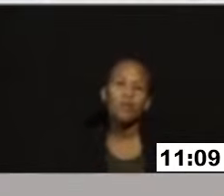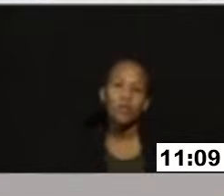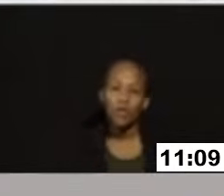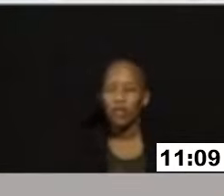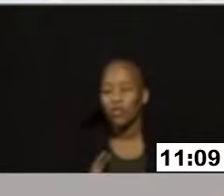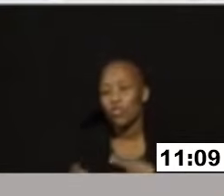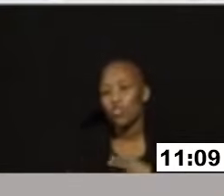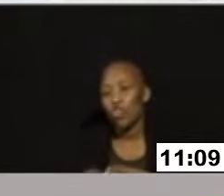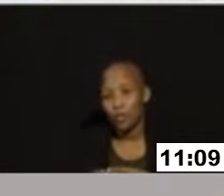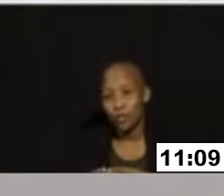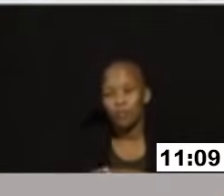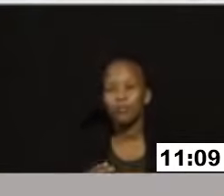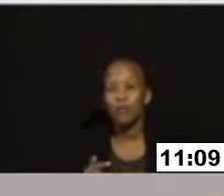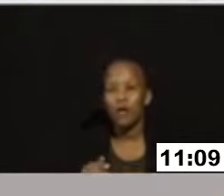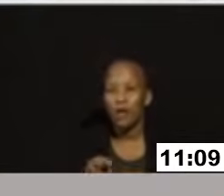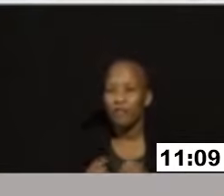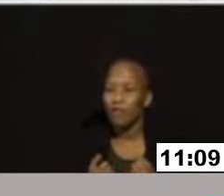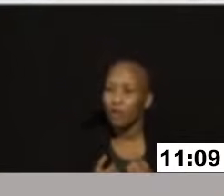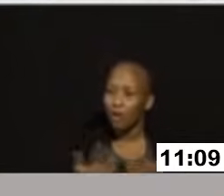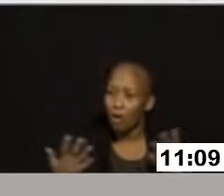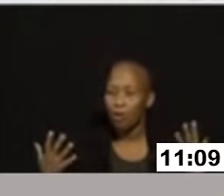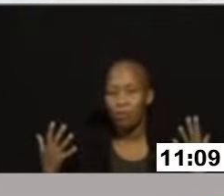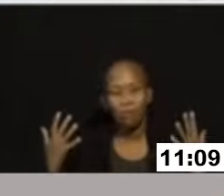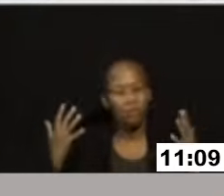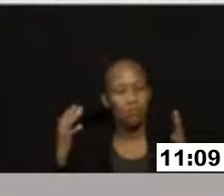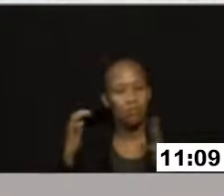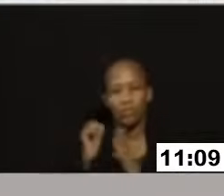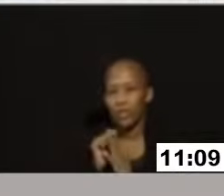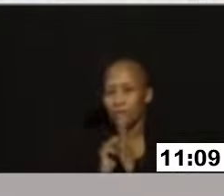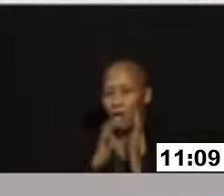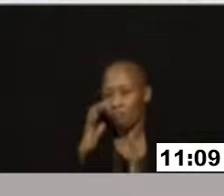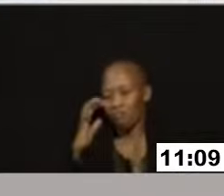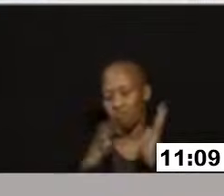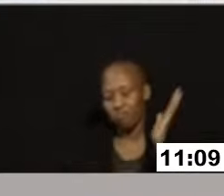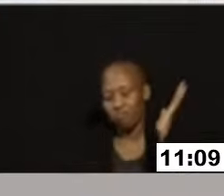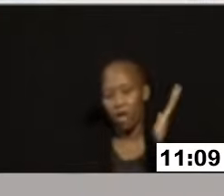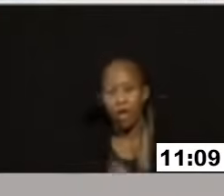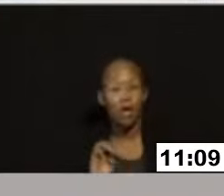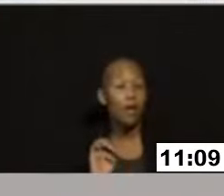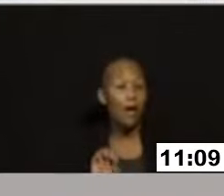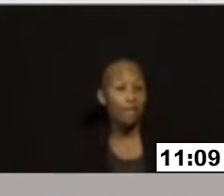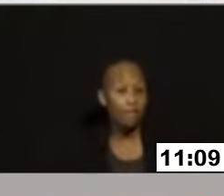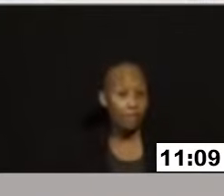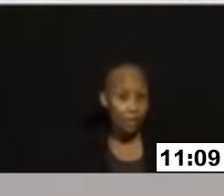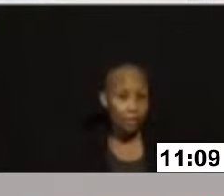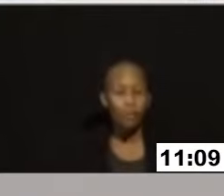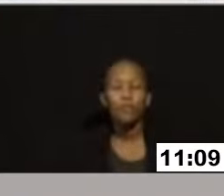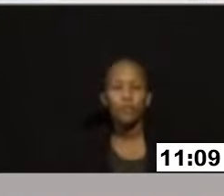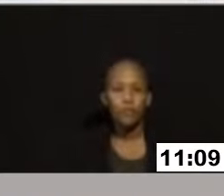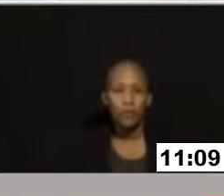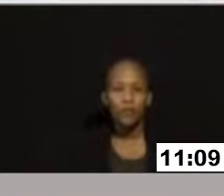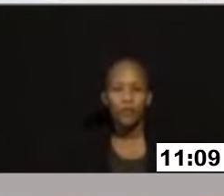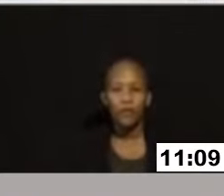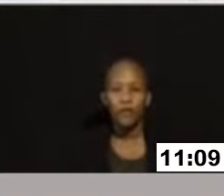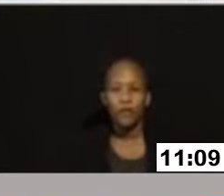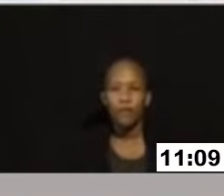briefly, because a lot of it is set out in the statement, and I might add, very impressively so, just tell